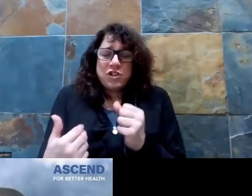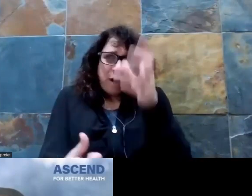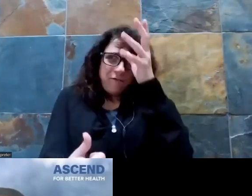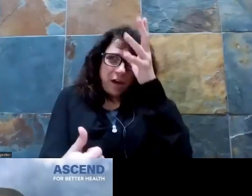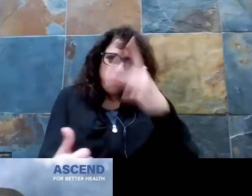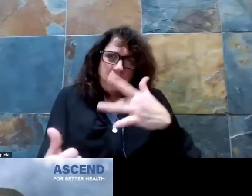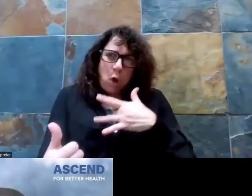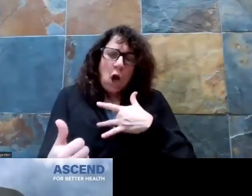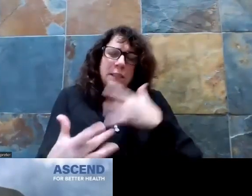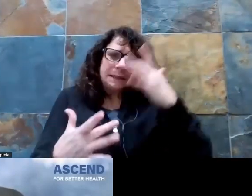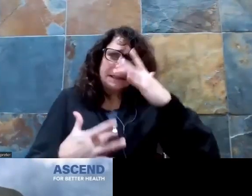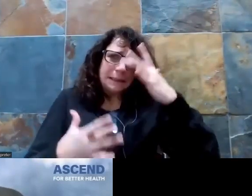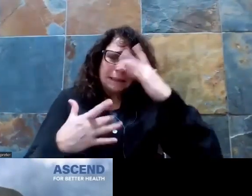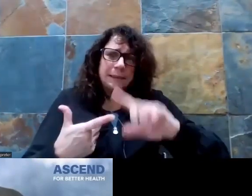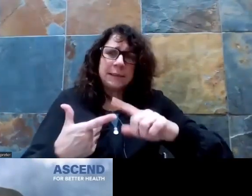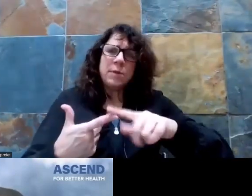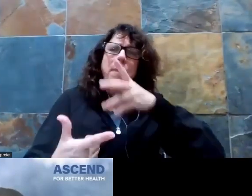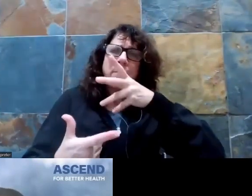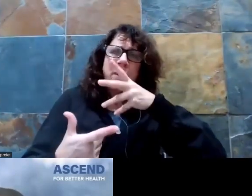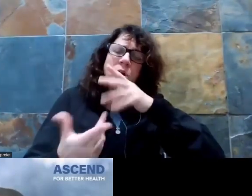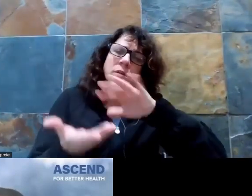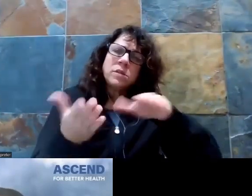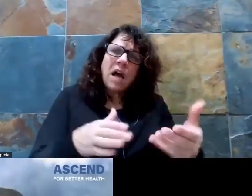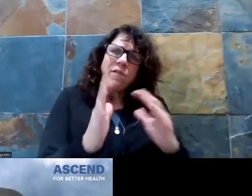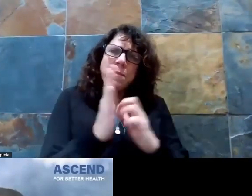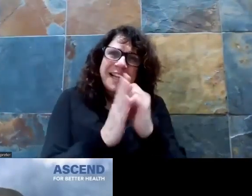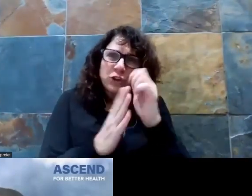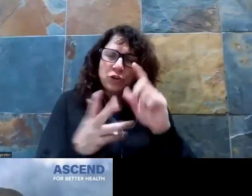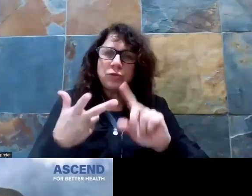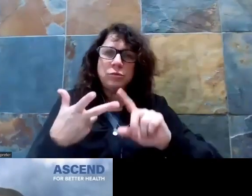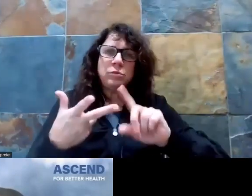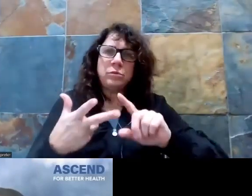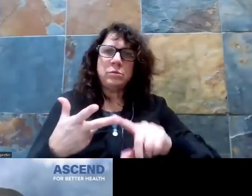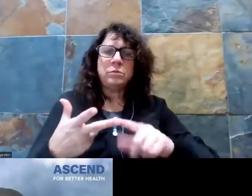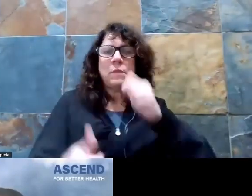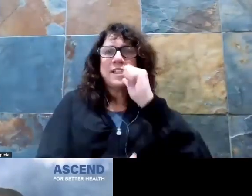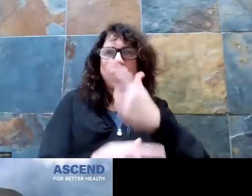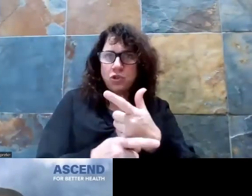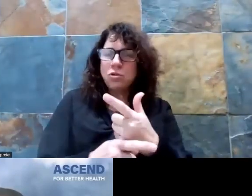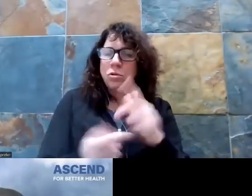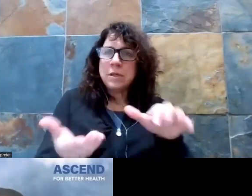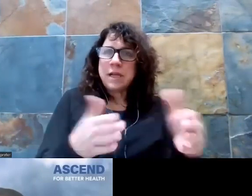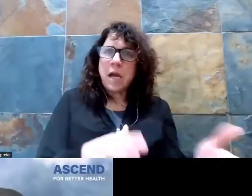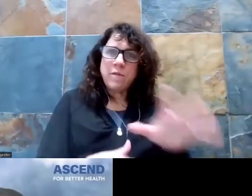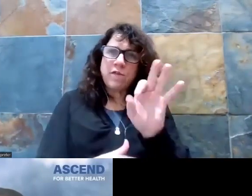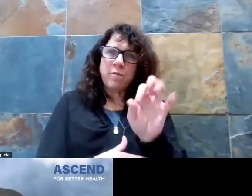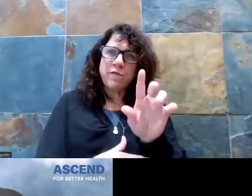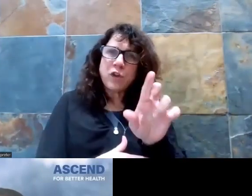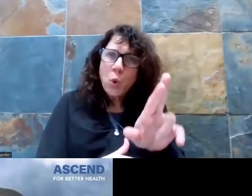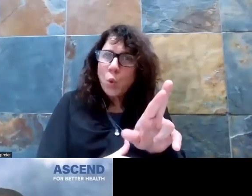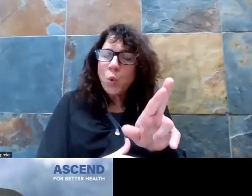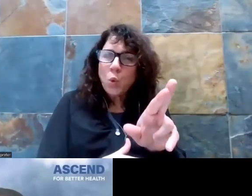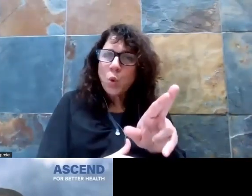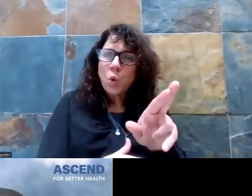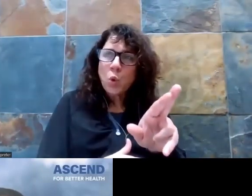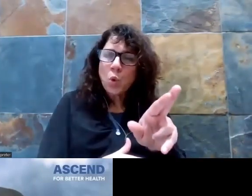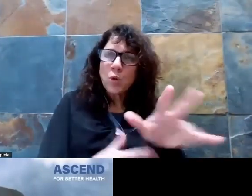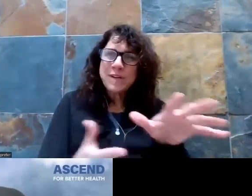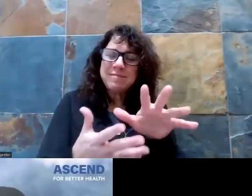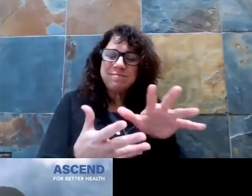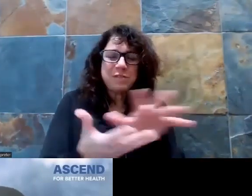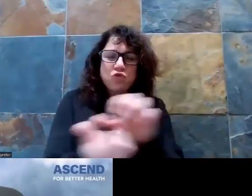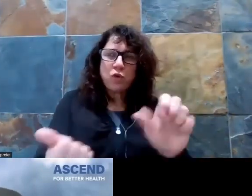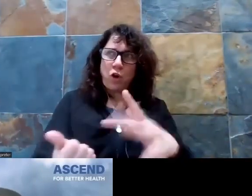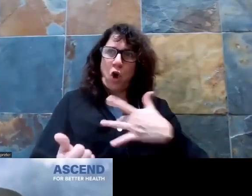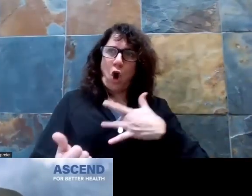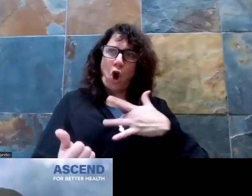from heart disease, my mother from cancer, and my sister from the flu that ultimately devastated her heart,